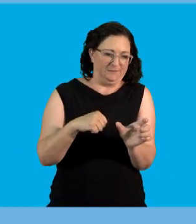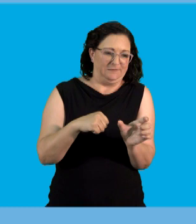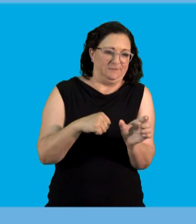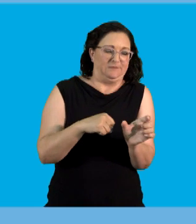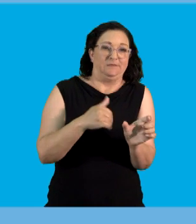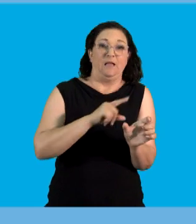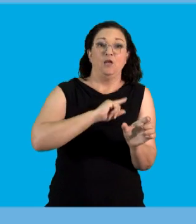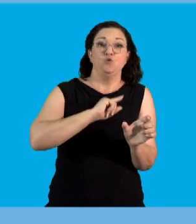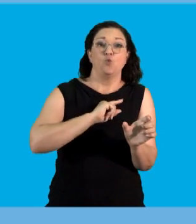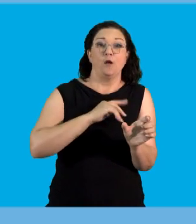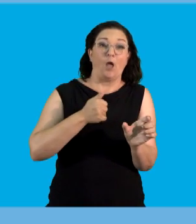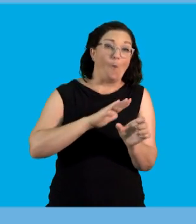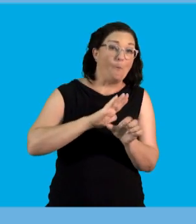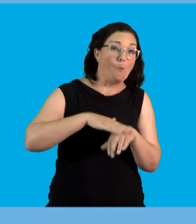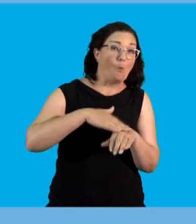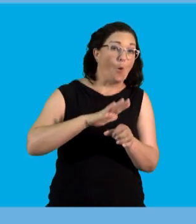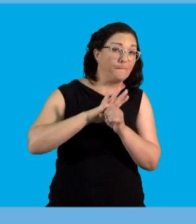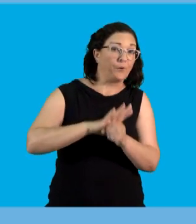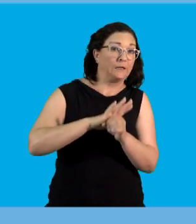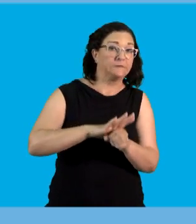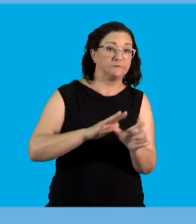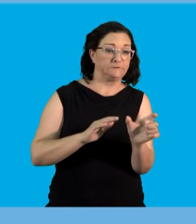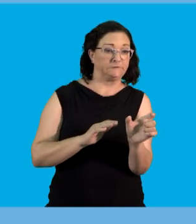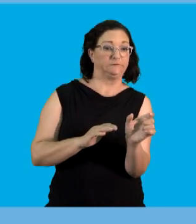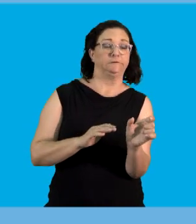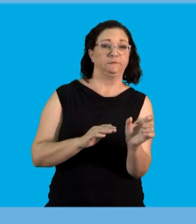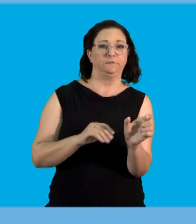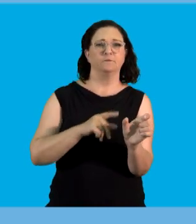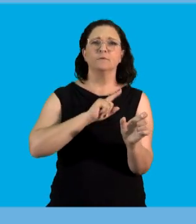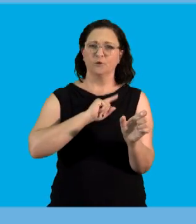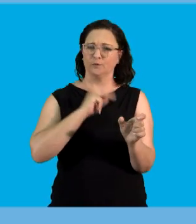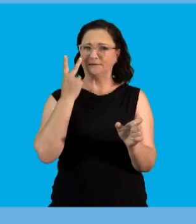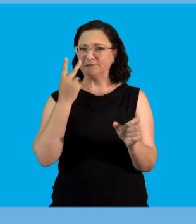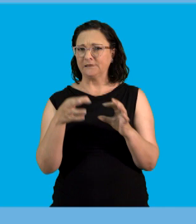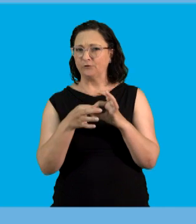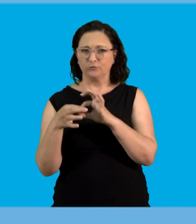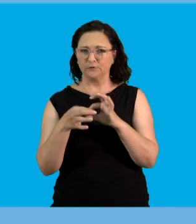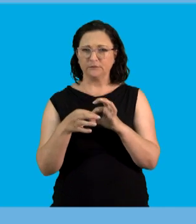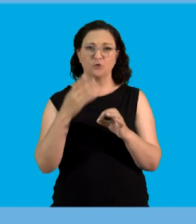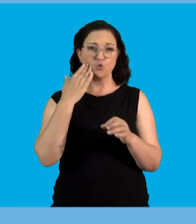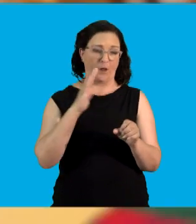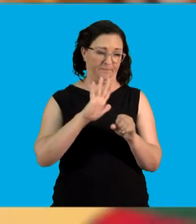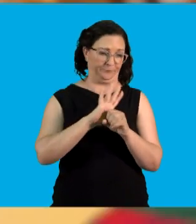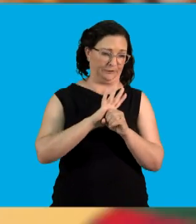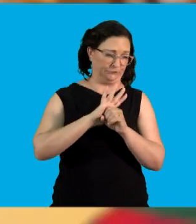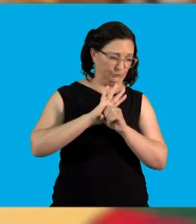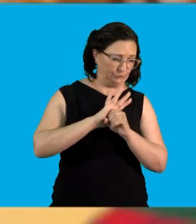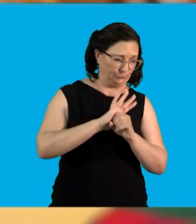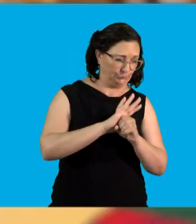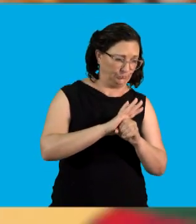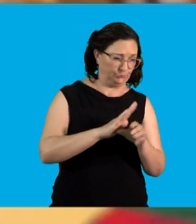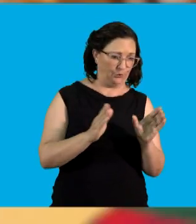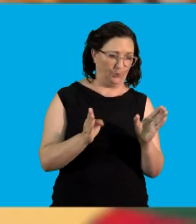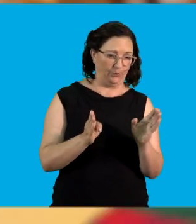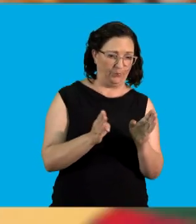the container, the pressure is increasing. So now that gives us the relationship between pressure and volume, that when pressure